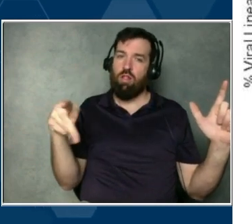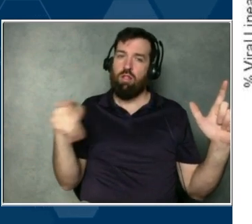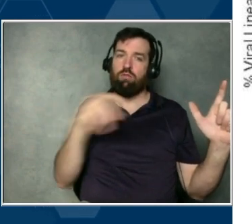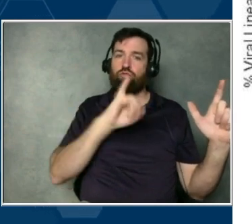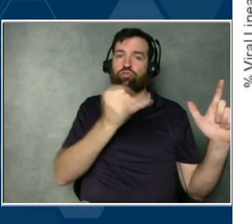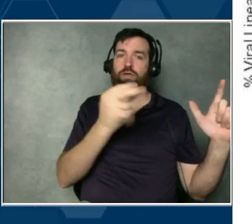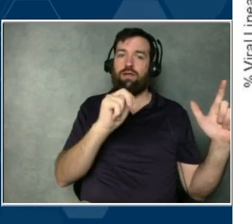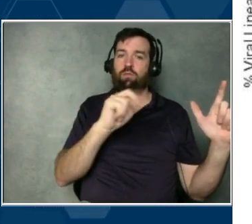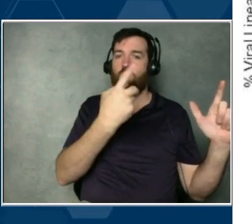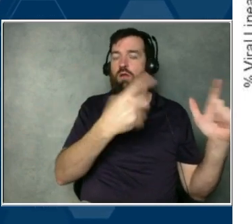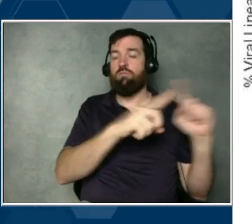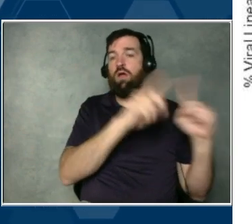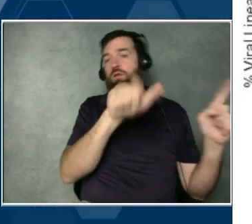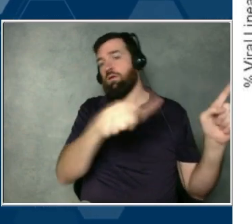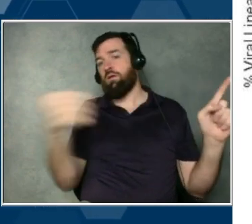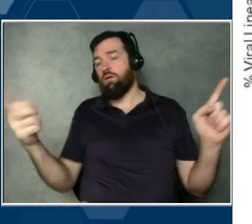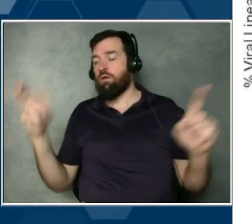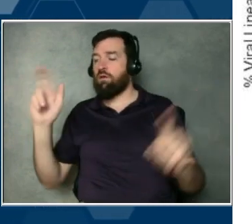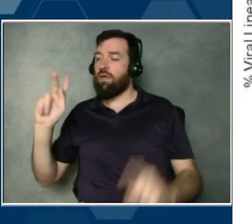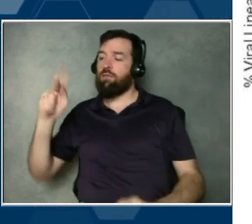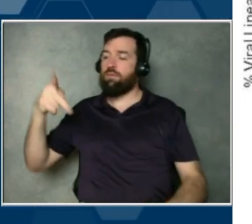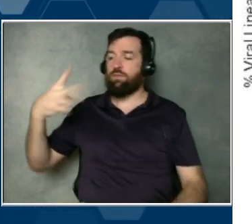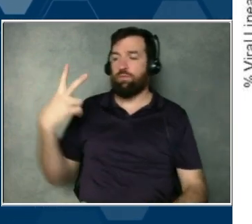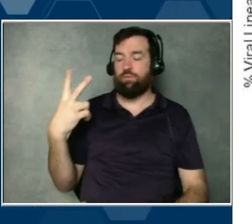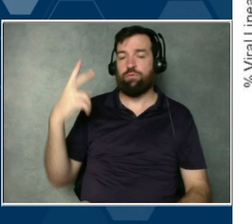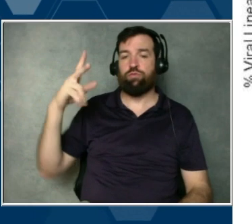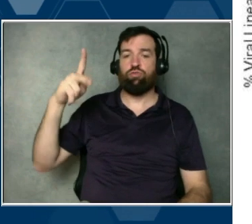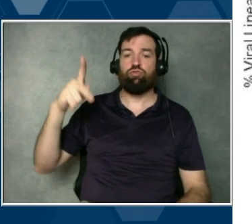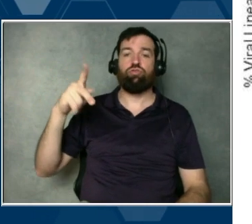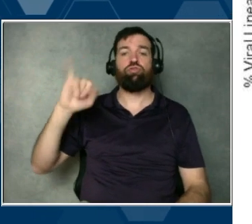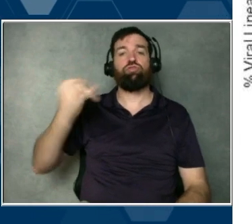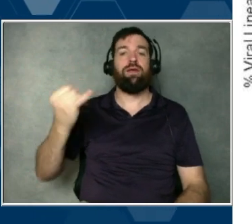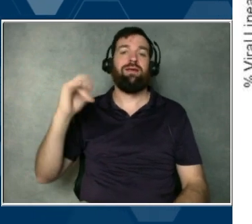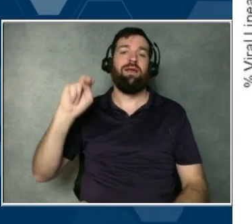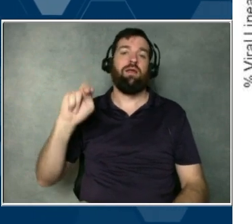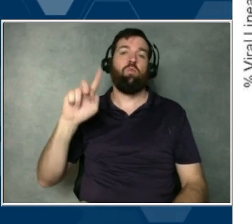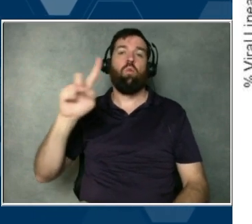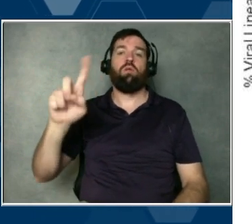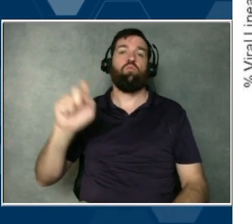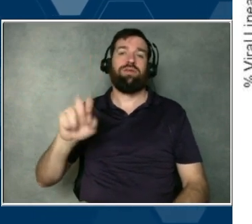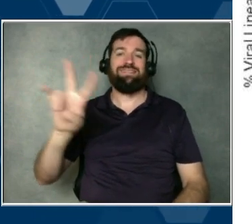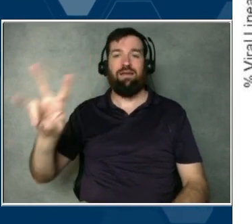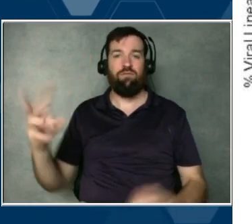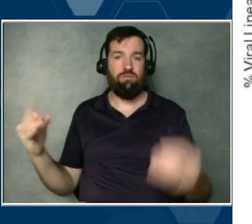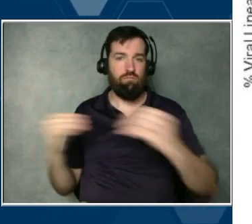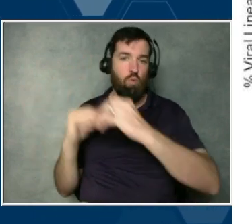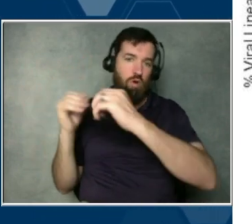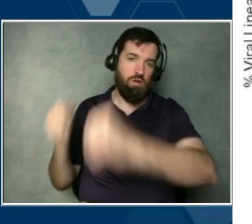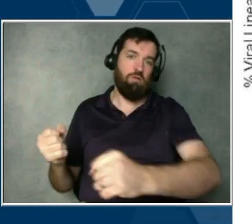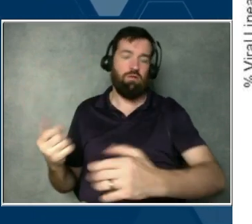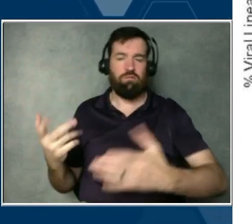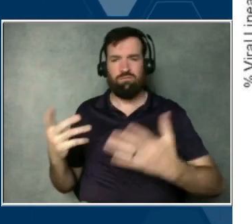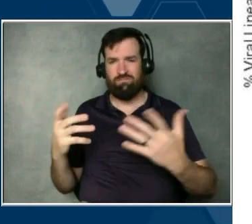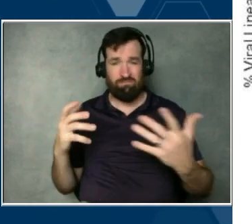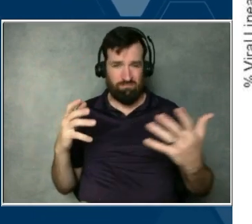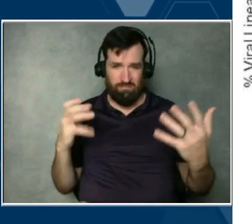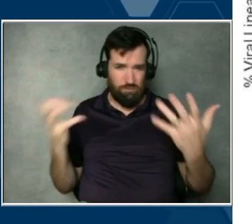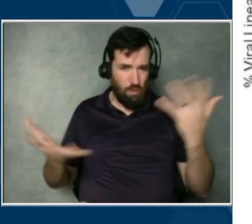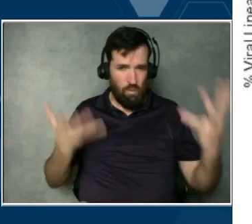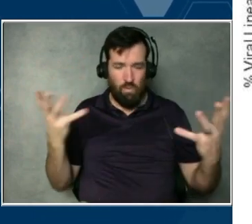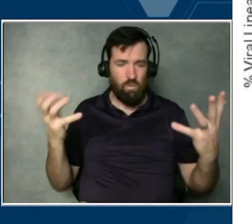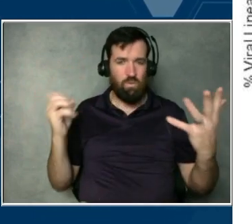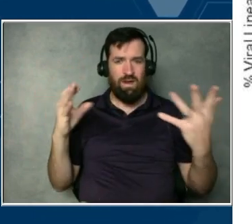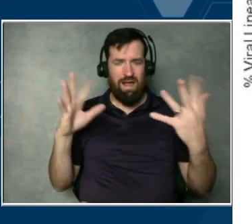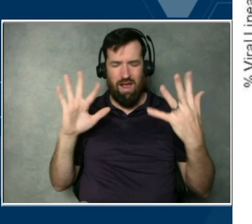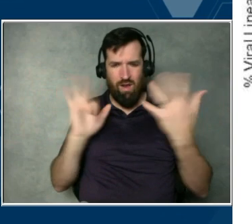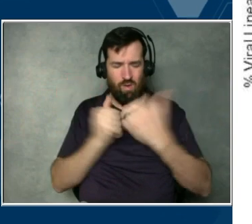other variants like KP2, JN1.7 are gaining ground. Dr. Paul, how difficult is it to navigate all these things and keep